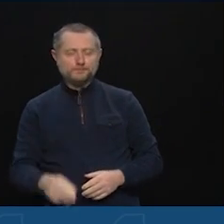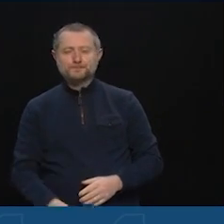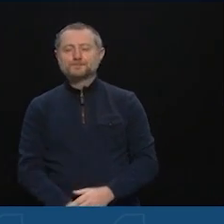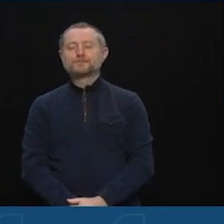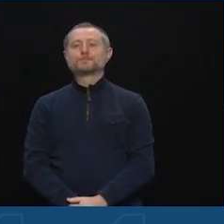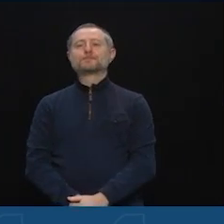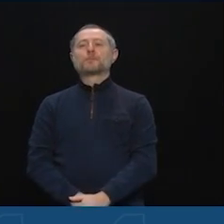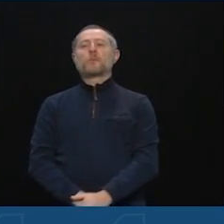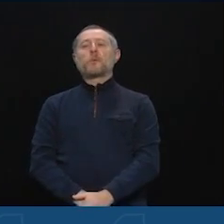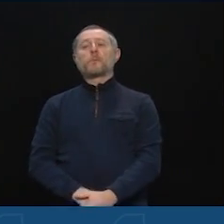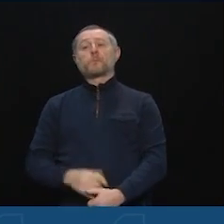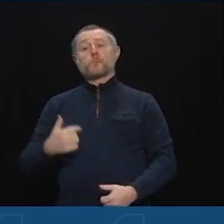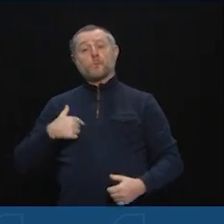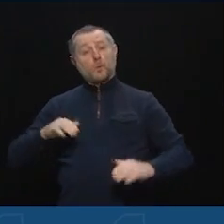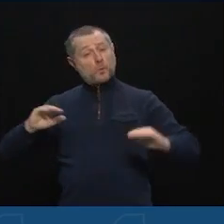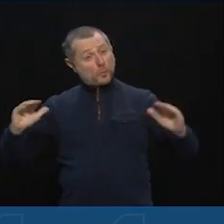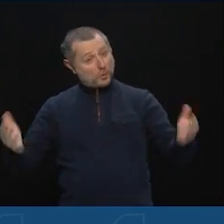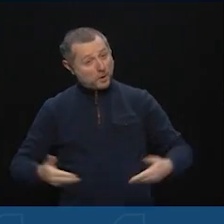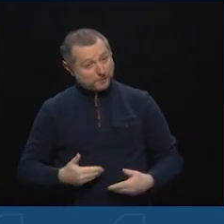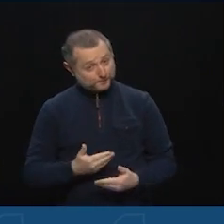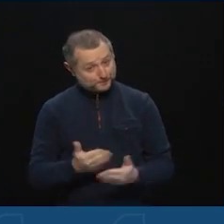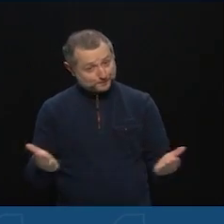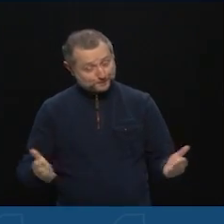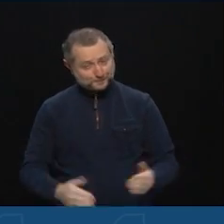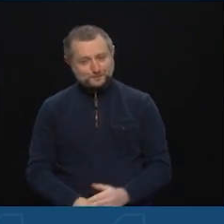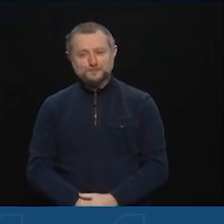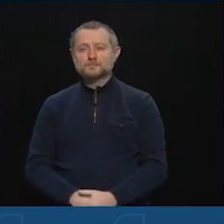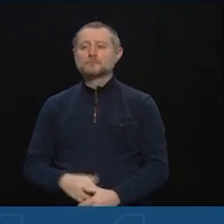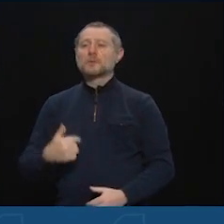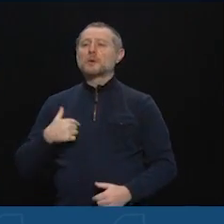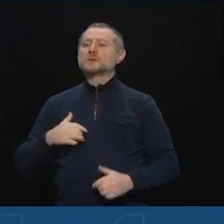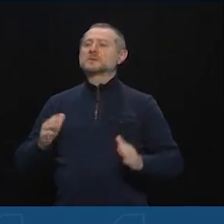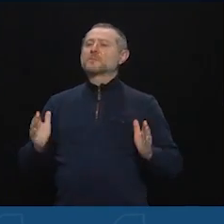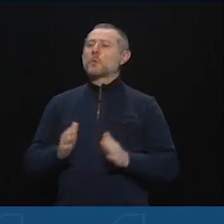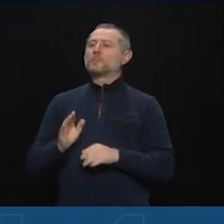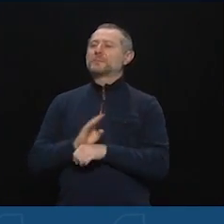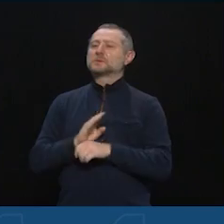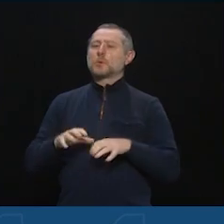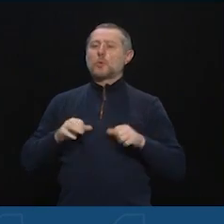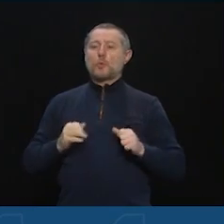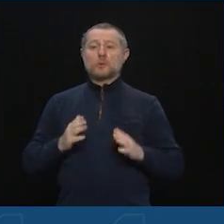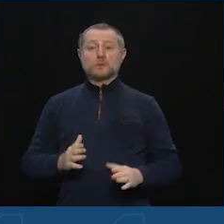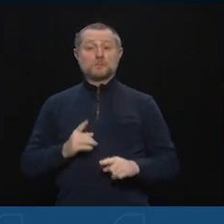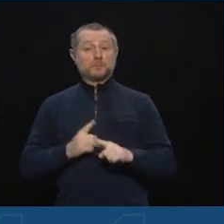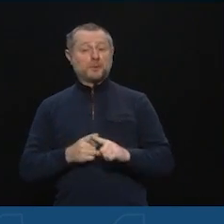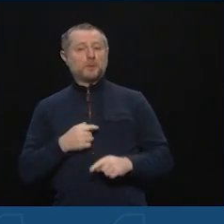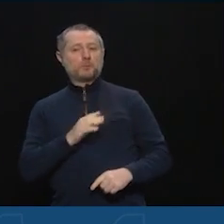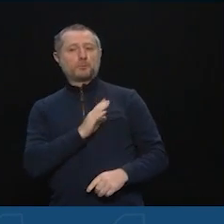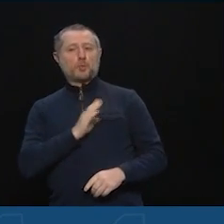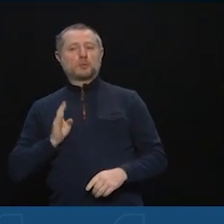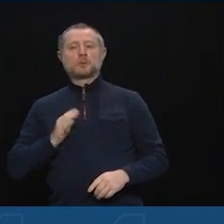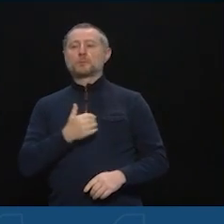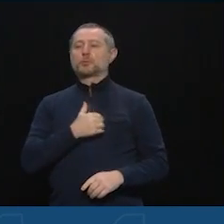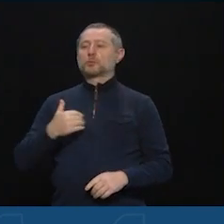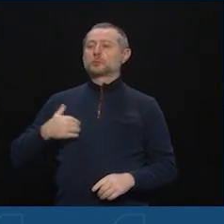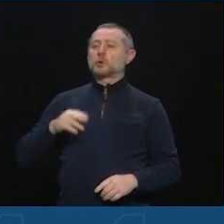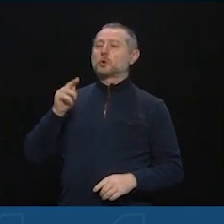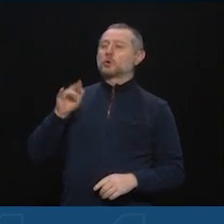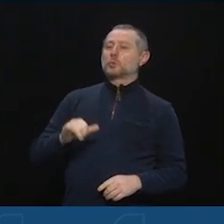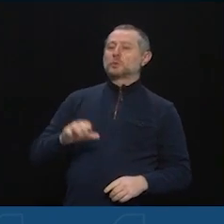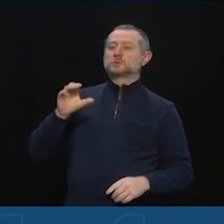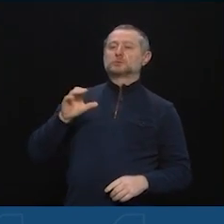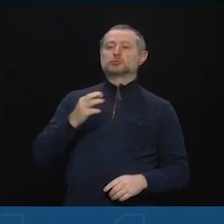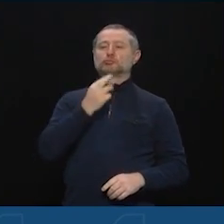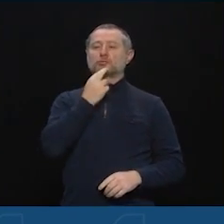2.0. Welcome. As a small business owner and board member of the New York City Hospitality Alliance, I understand firsthand